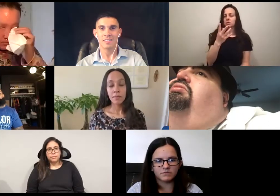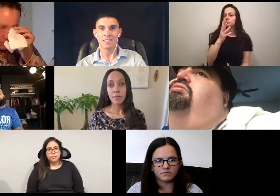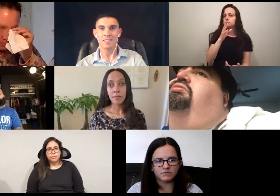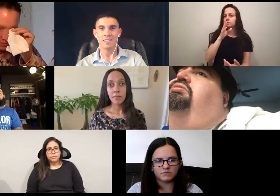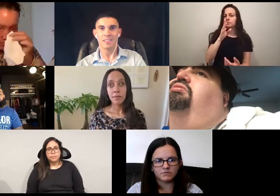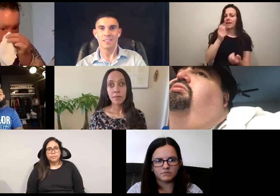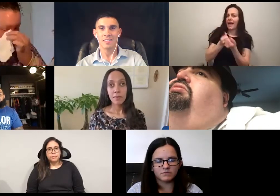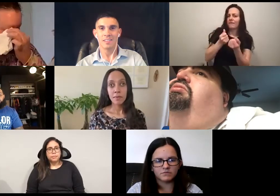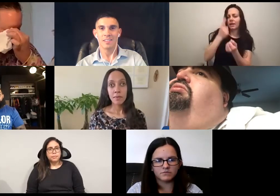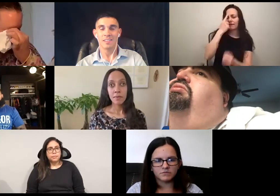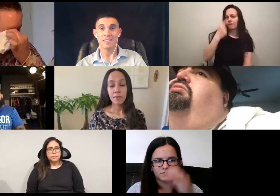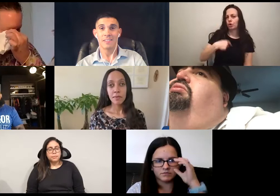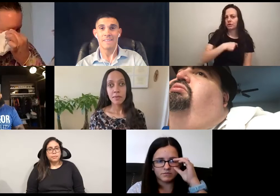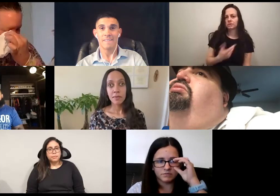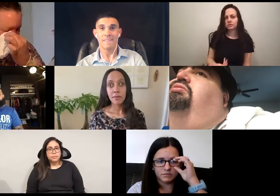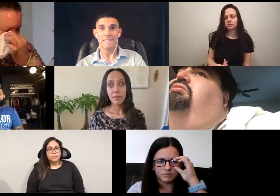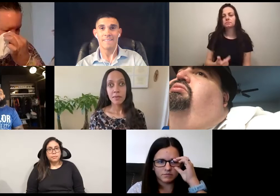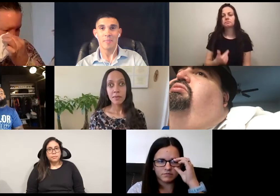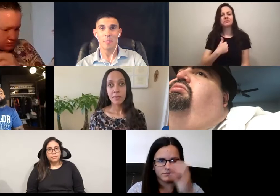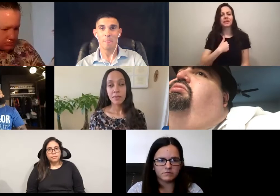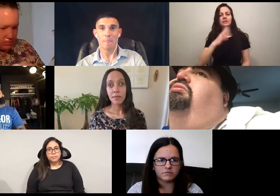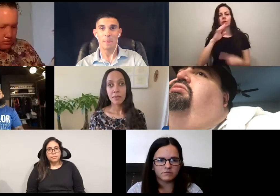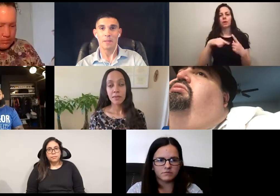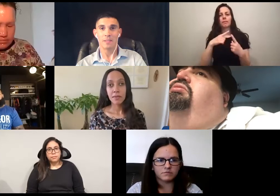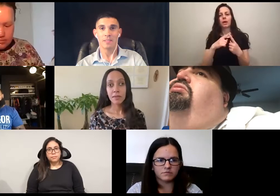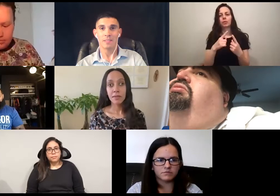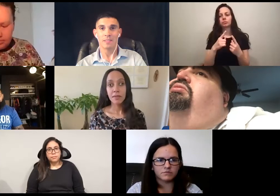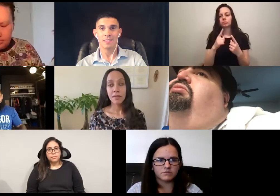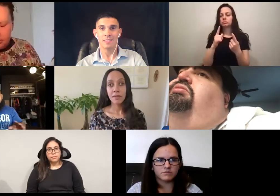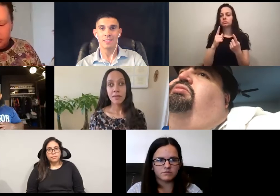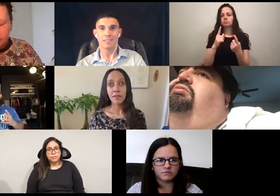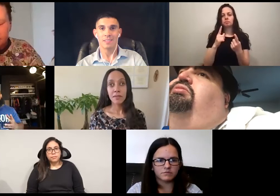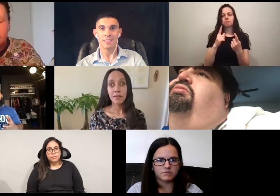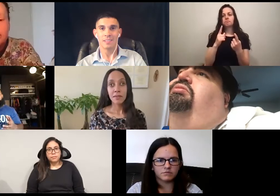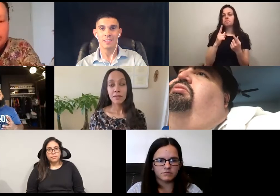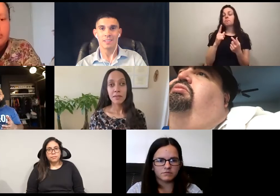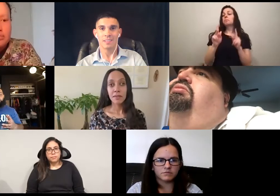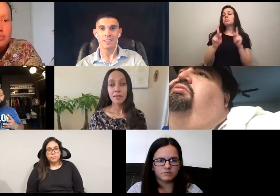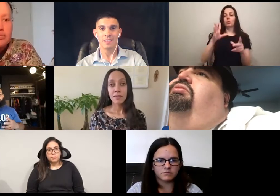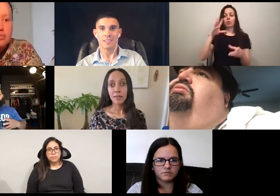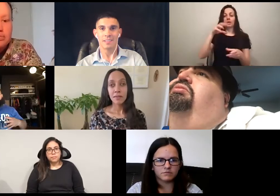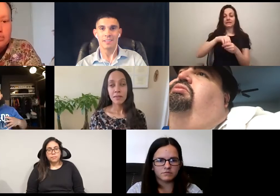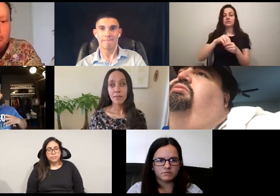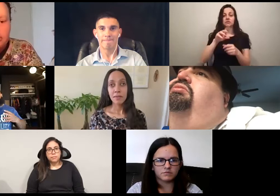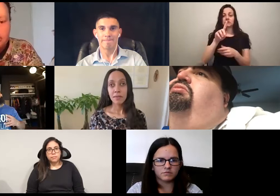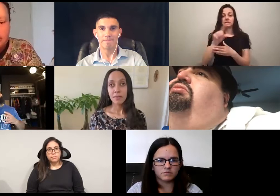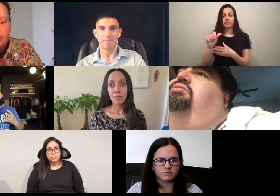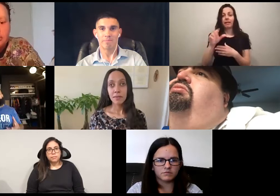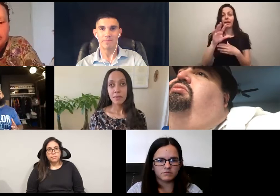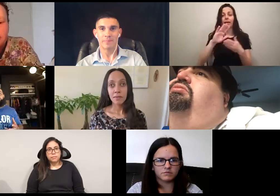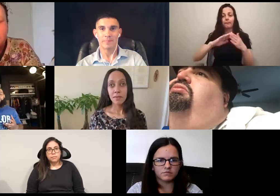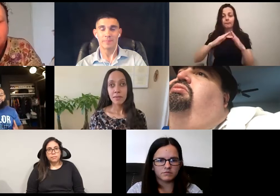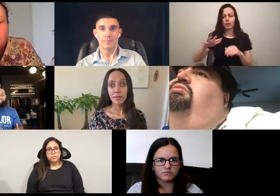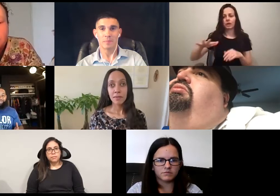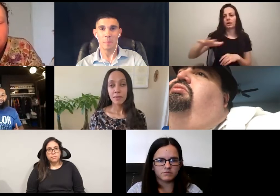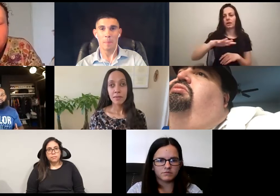lot of people of different, within a whole disability community, just because